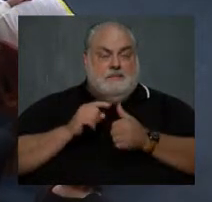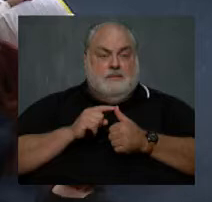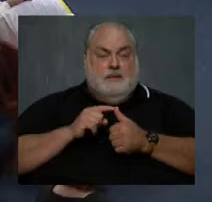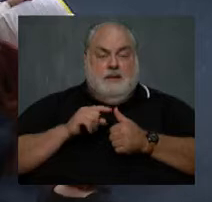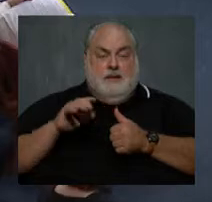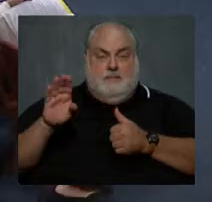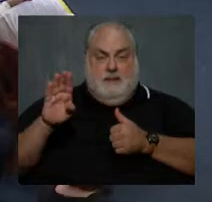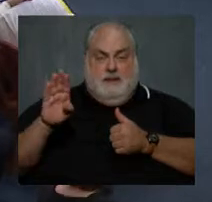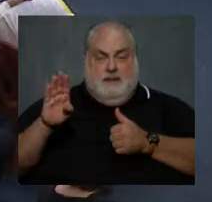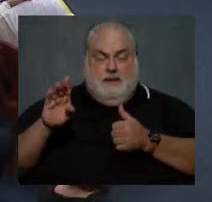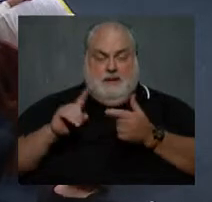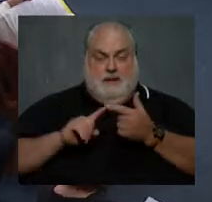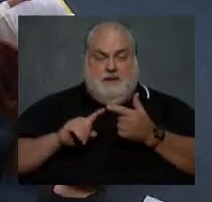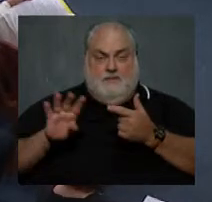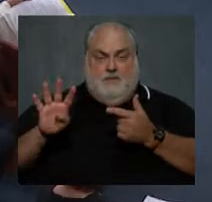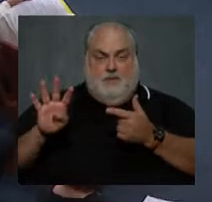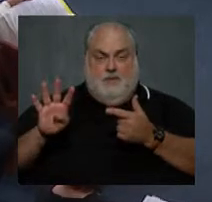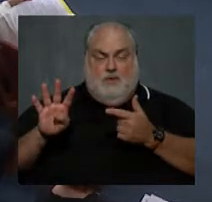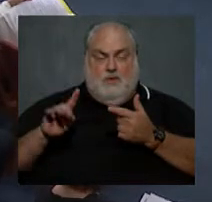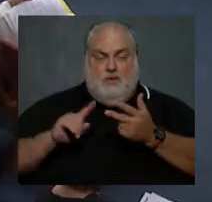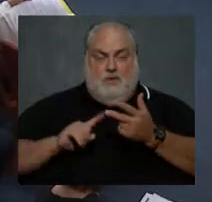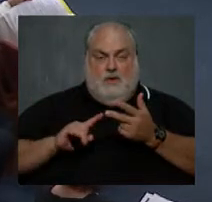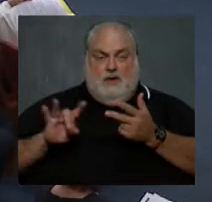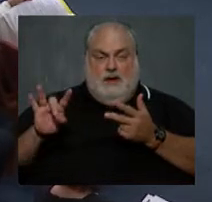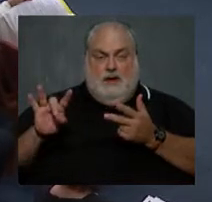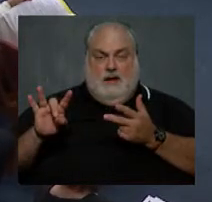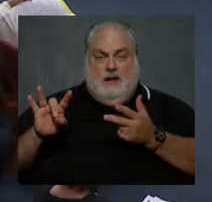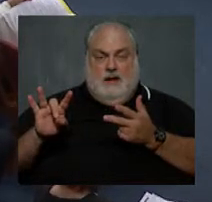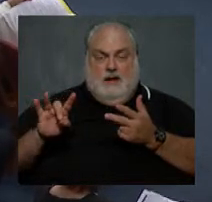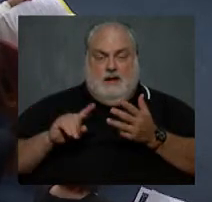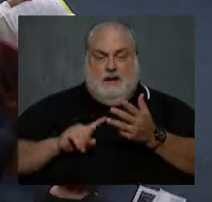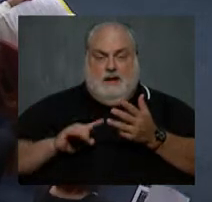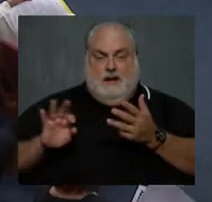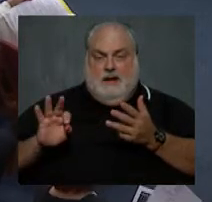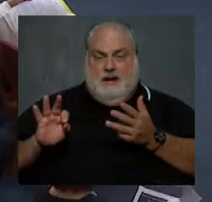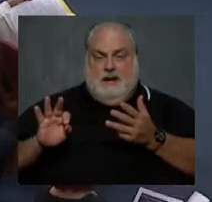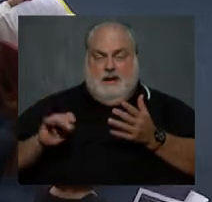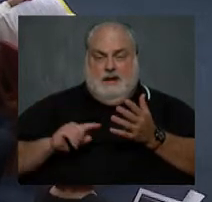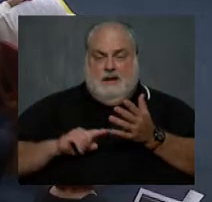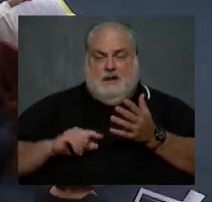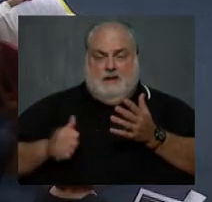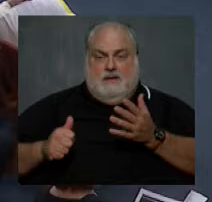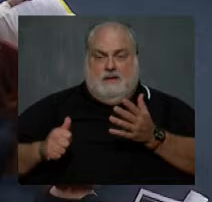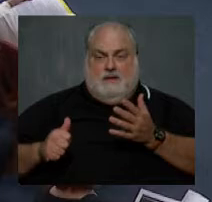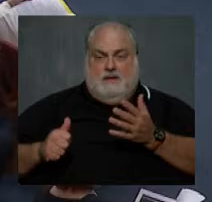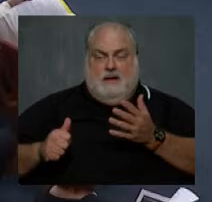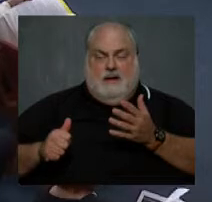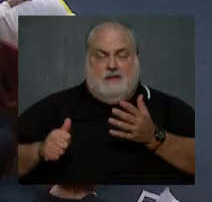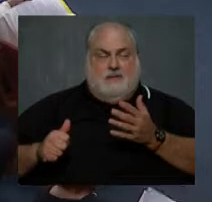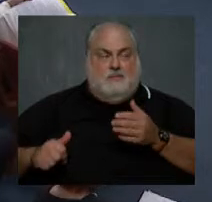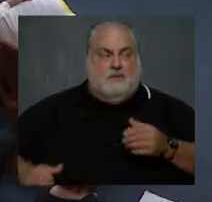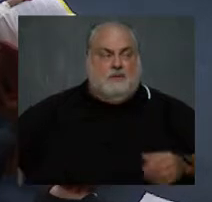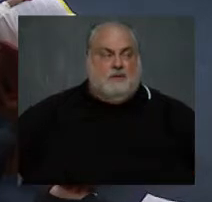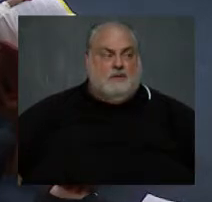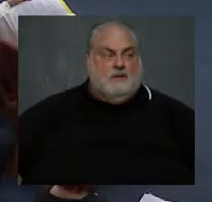B, 4, 8, 9, and 10. if I'm correct. Is that